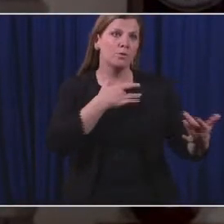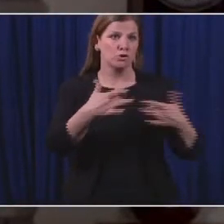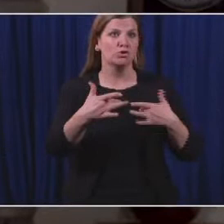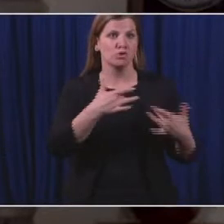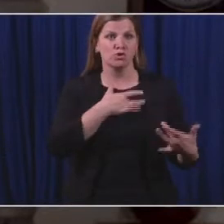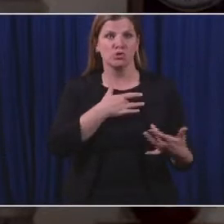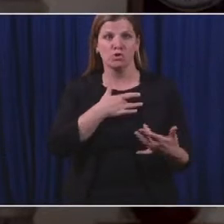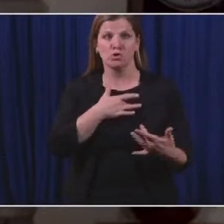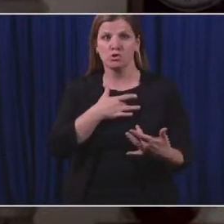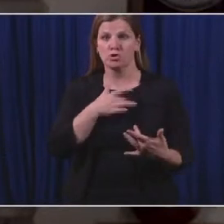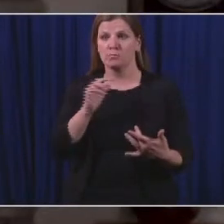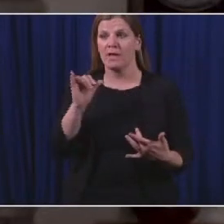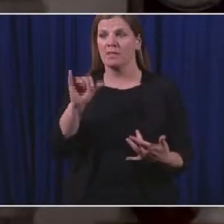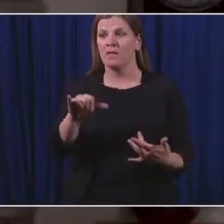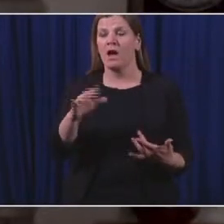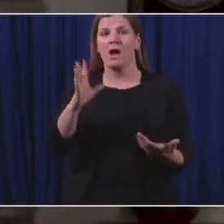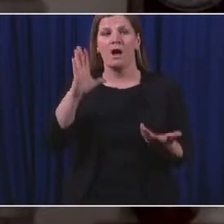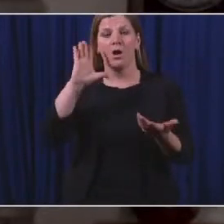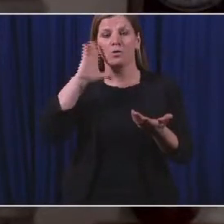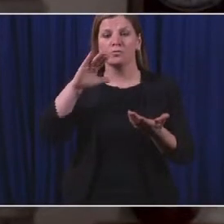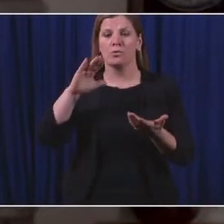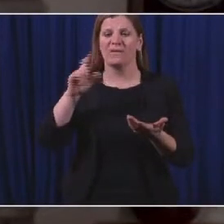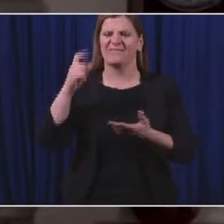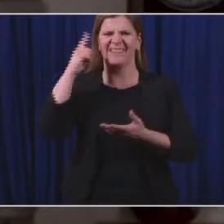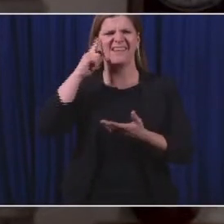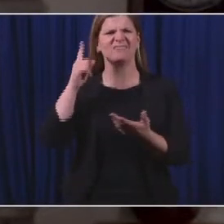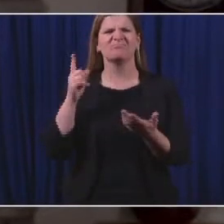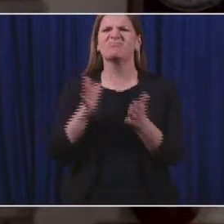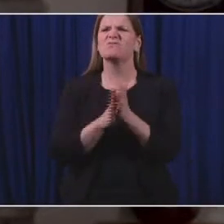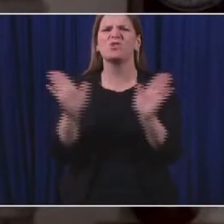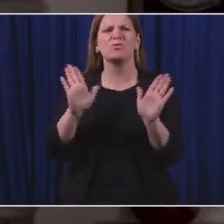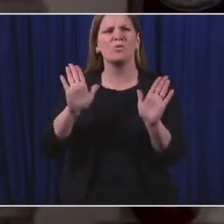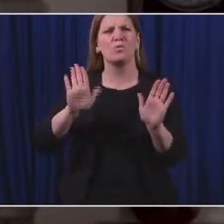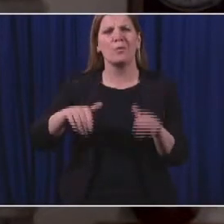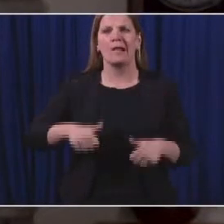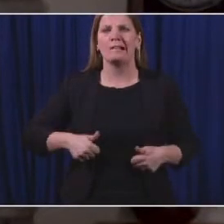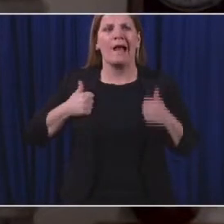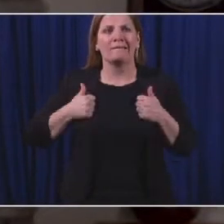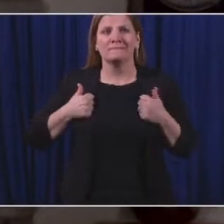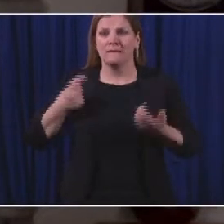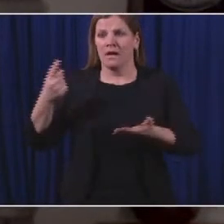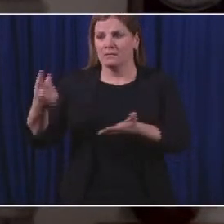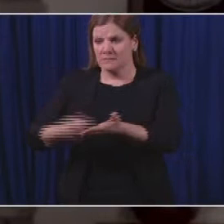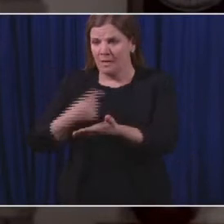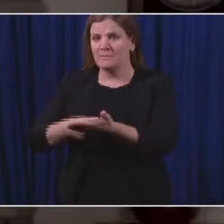in life when it's time to celebrate, that you actually do celebrate.